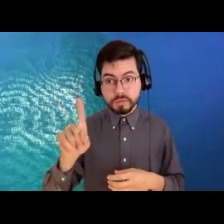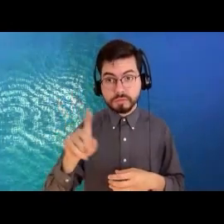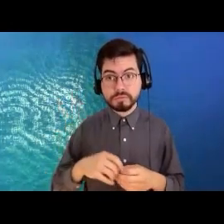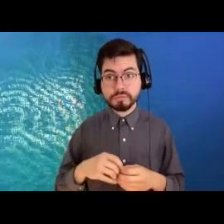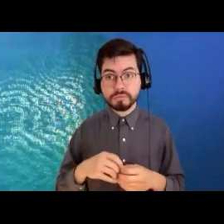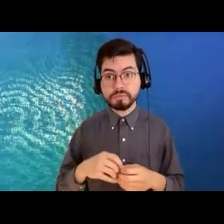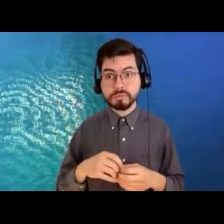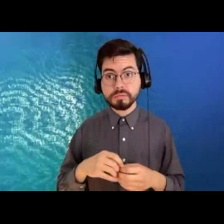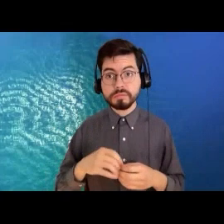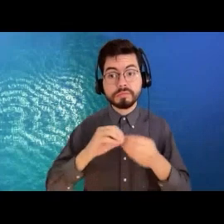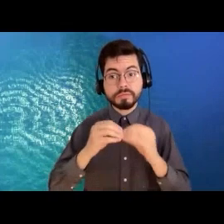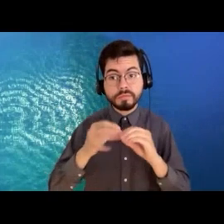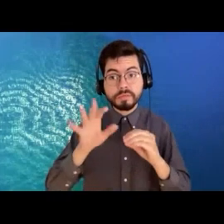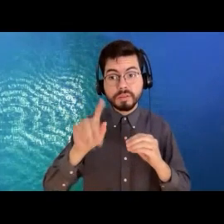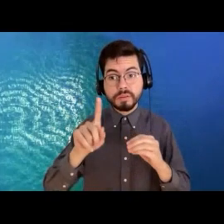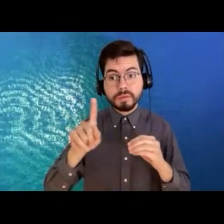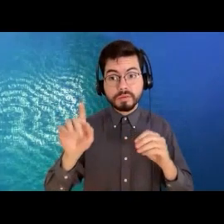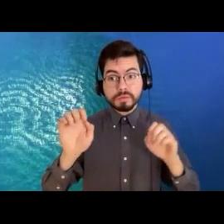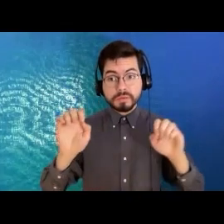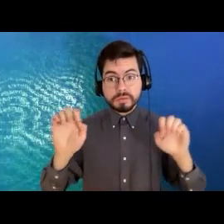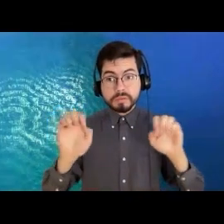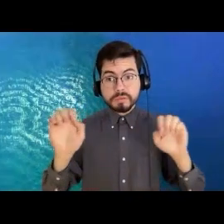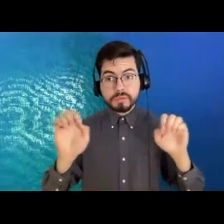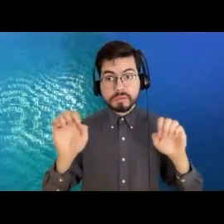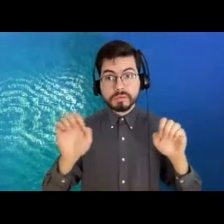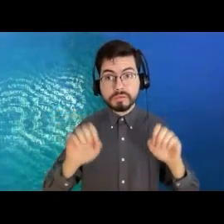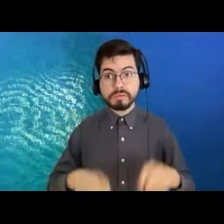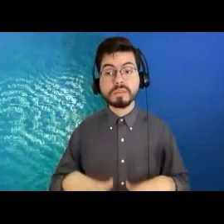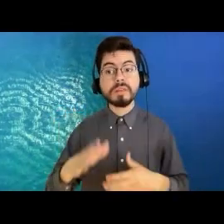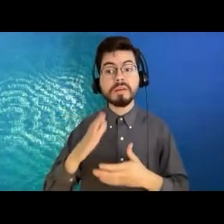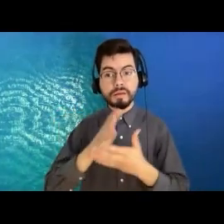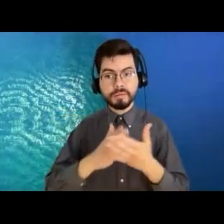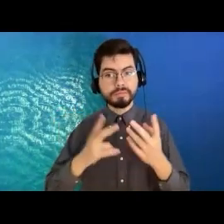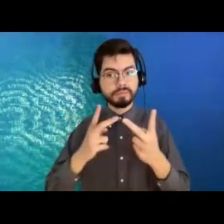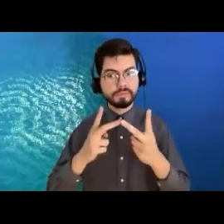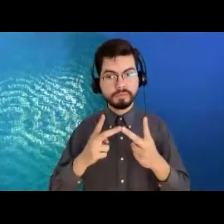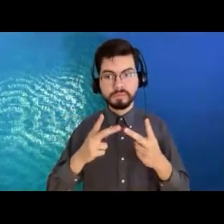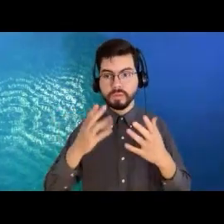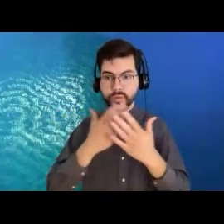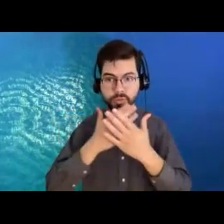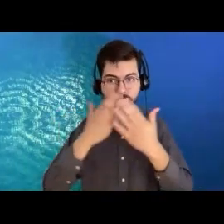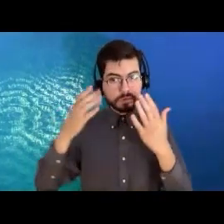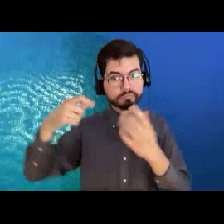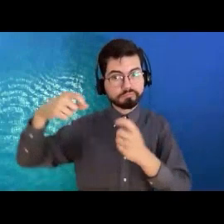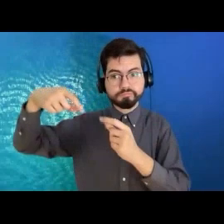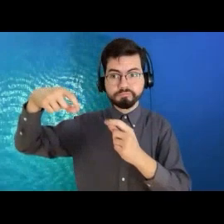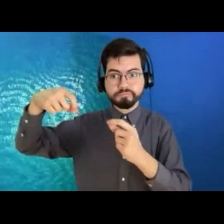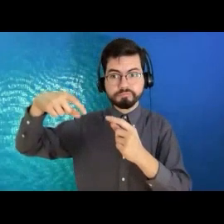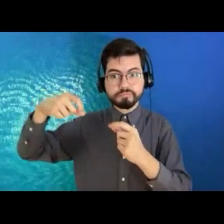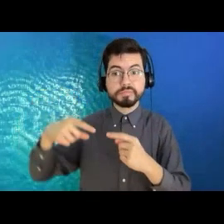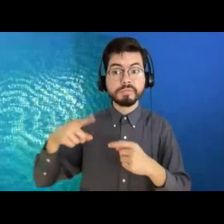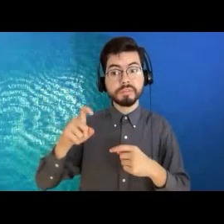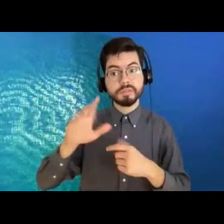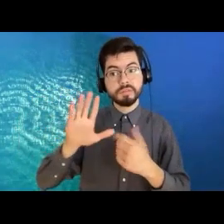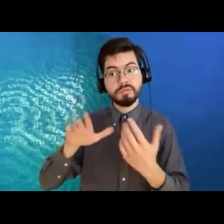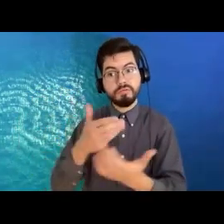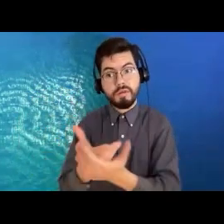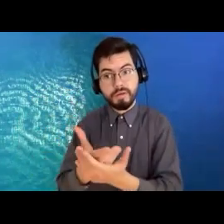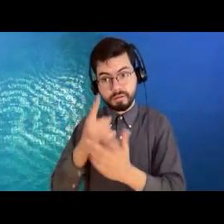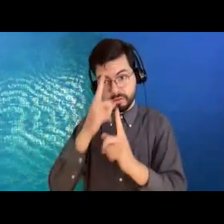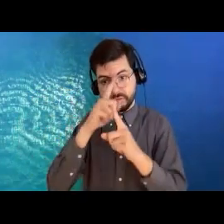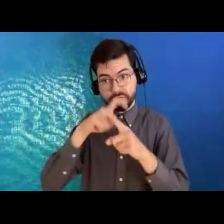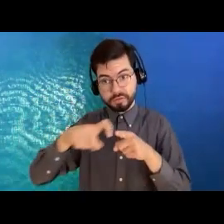911 in an emergency. Now there are places across the park that yet don't have cellular technology. We need to get to a place where you're going to be able to call 911. There are a lot